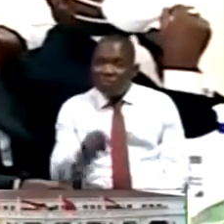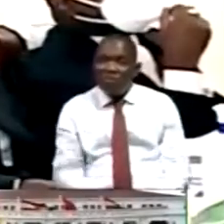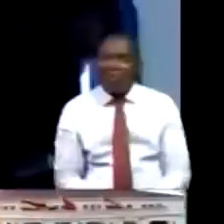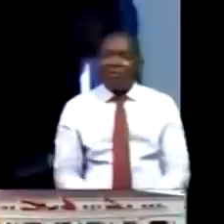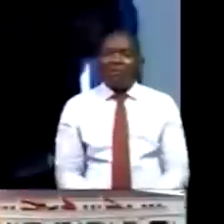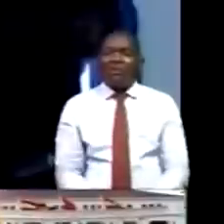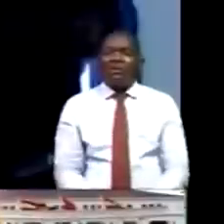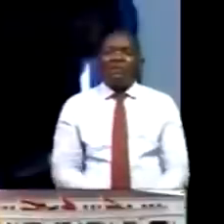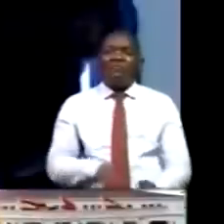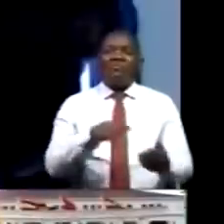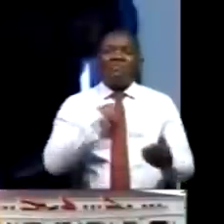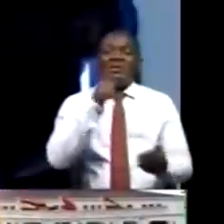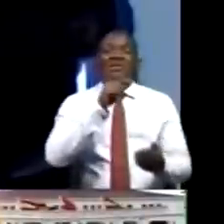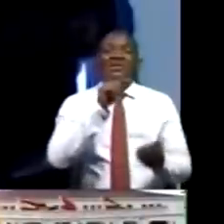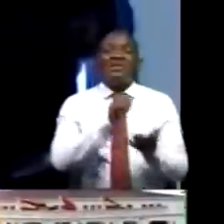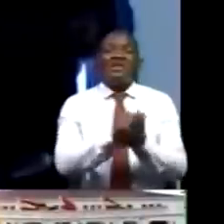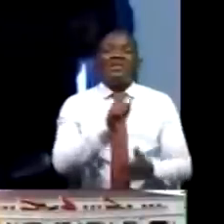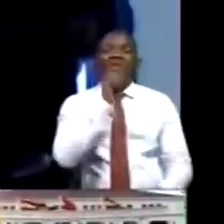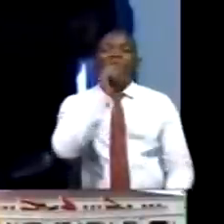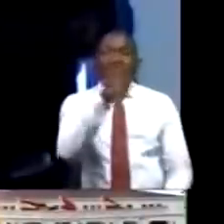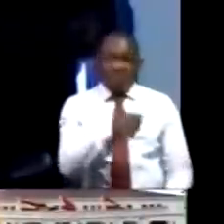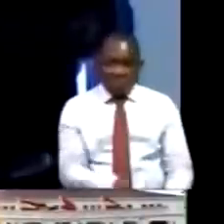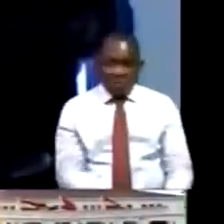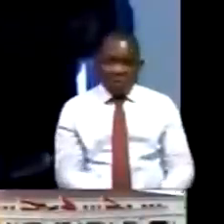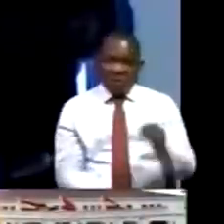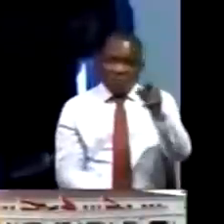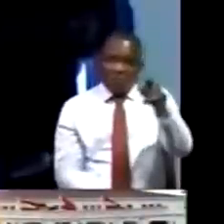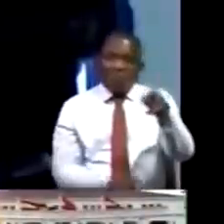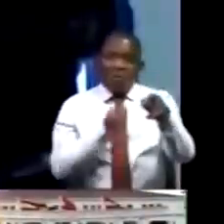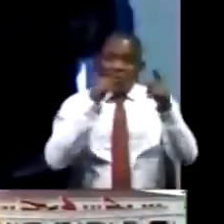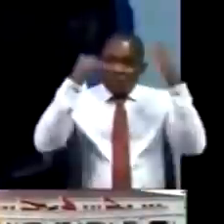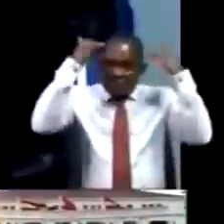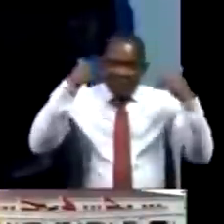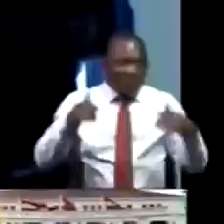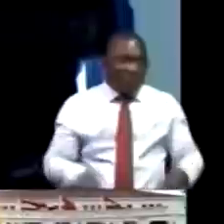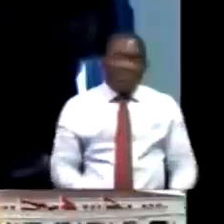And I'm saying that is not correct. You are not the chief examiner here. That is not correct.